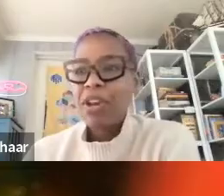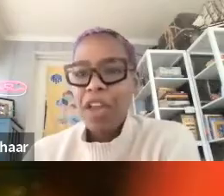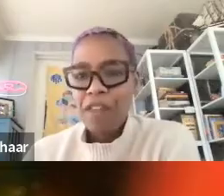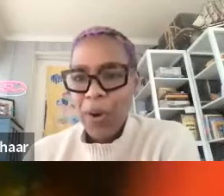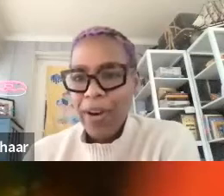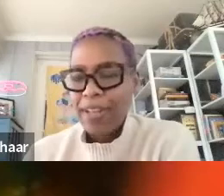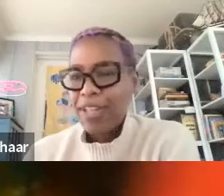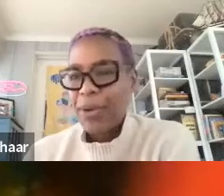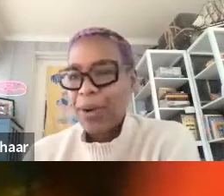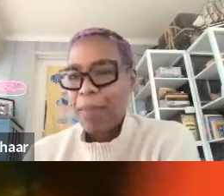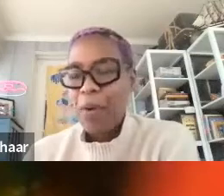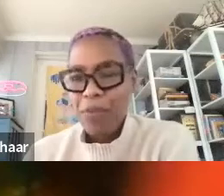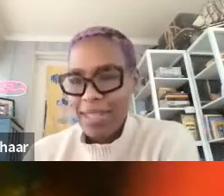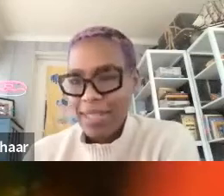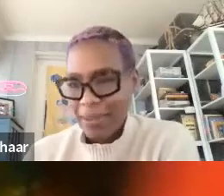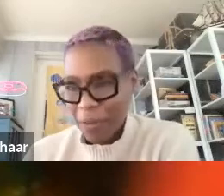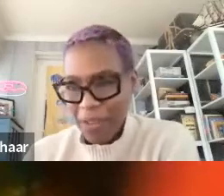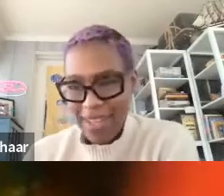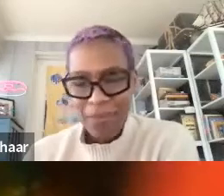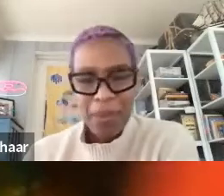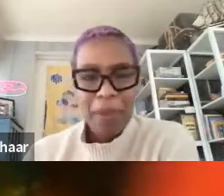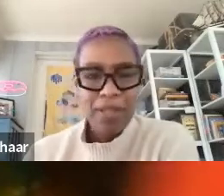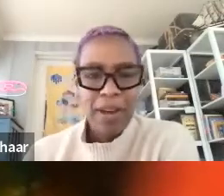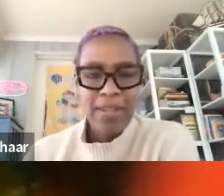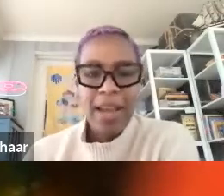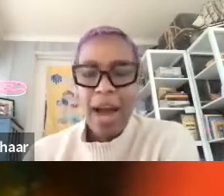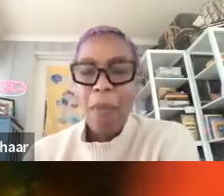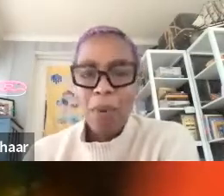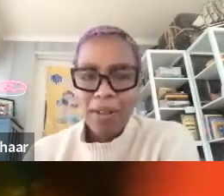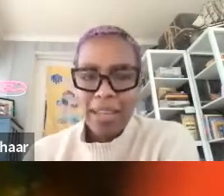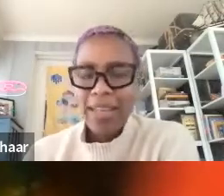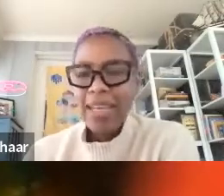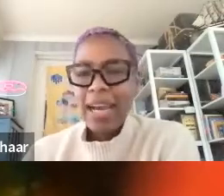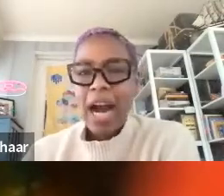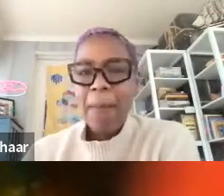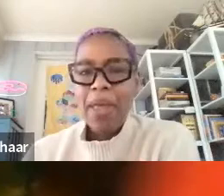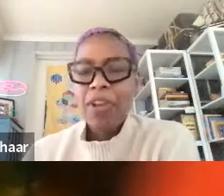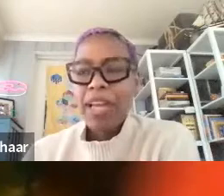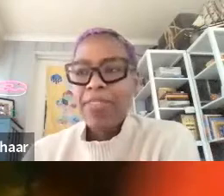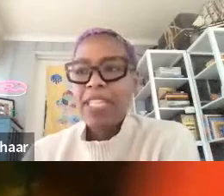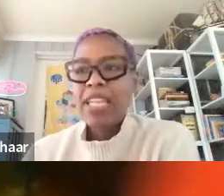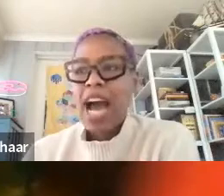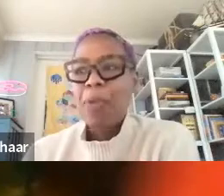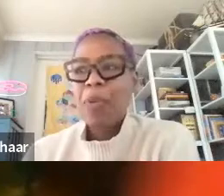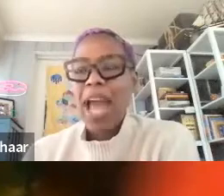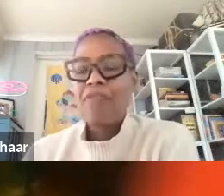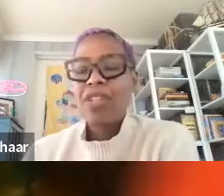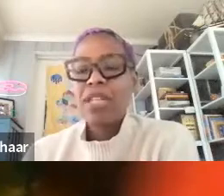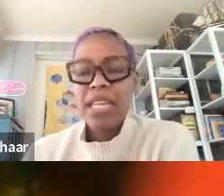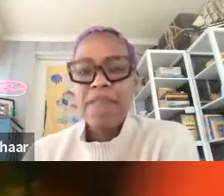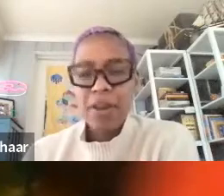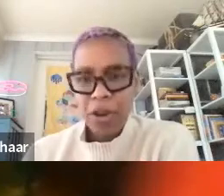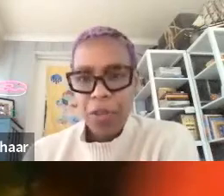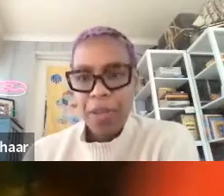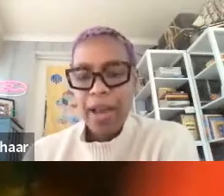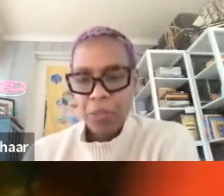even looking forward into more recent movies with Pixar's WALL-E, looking at this time where we have to